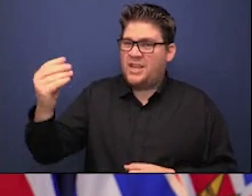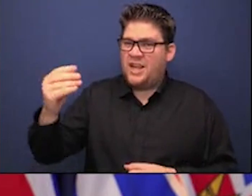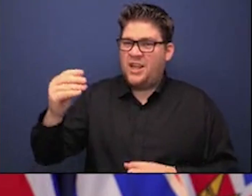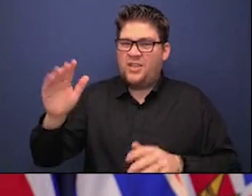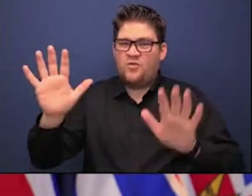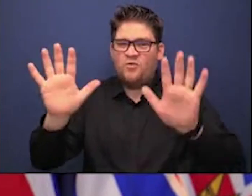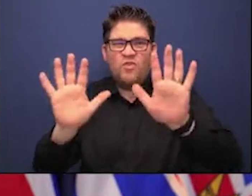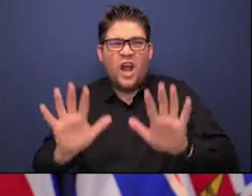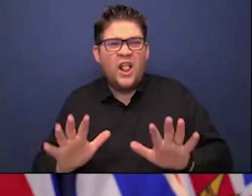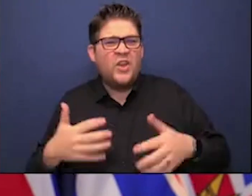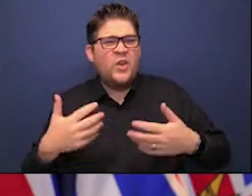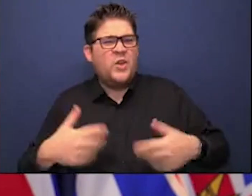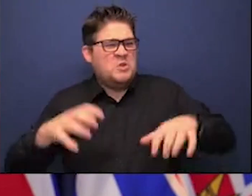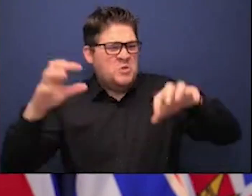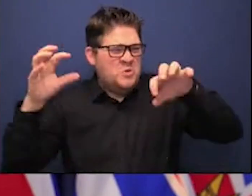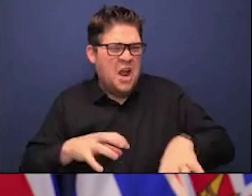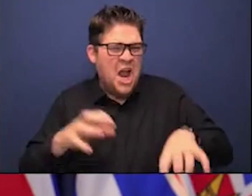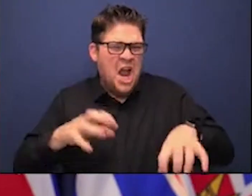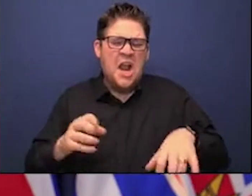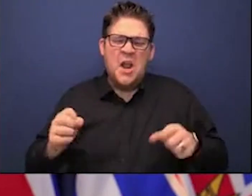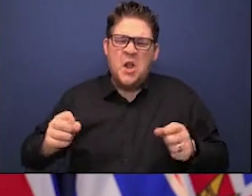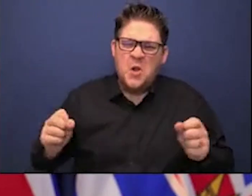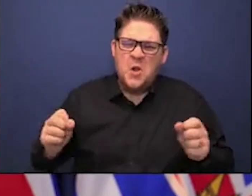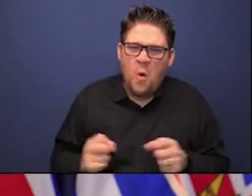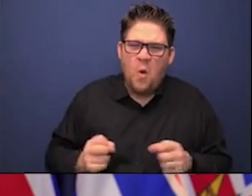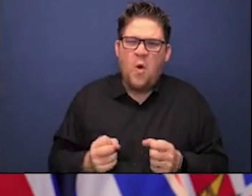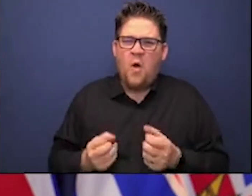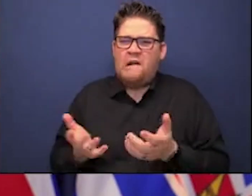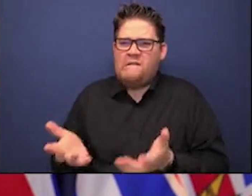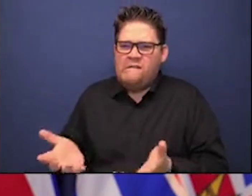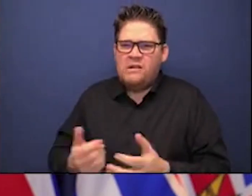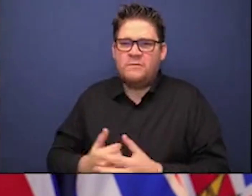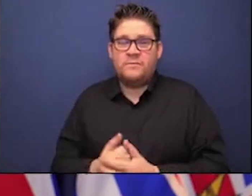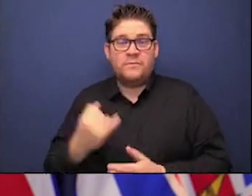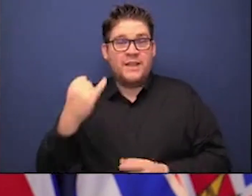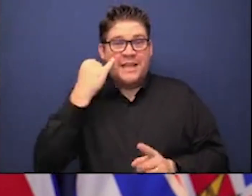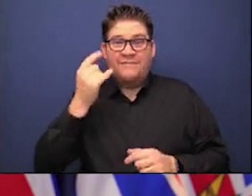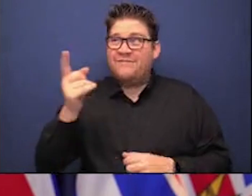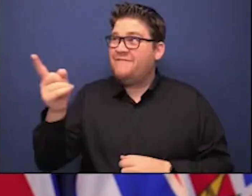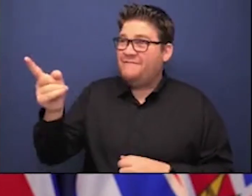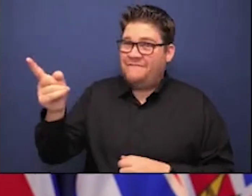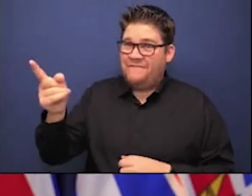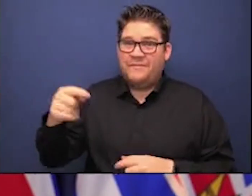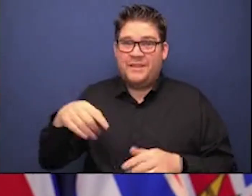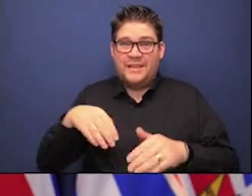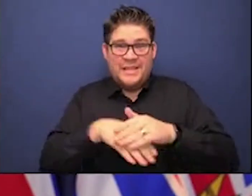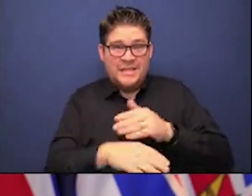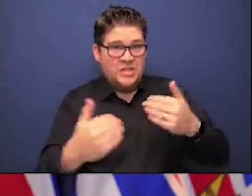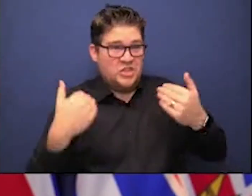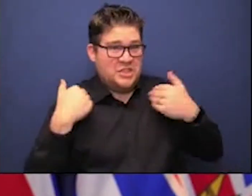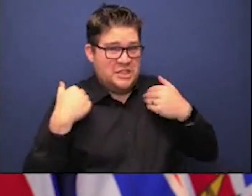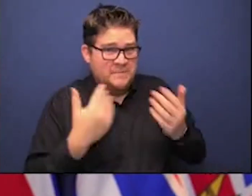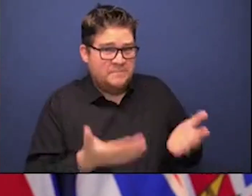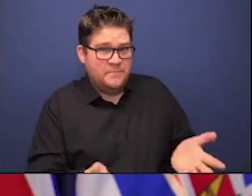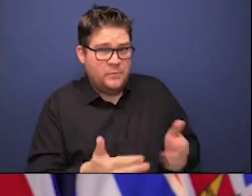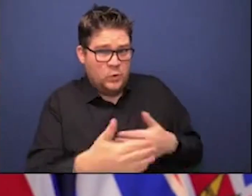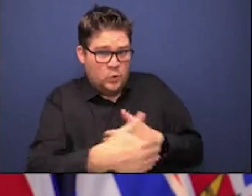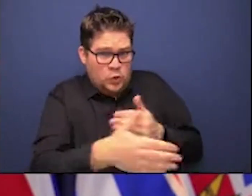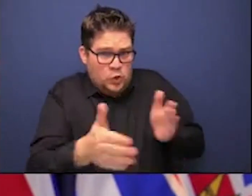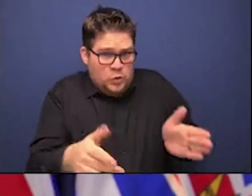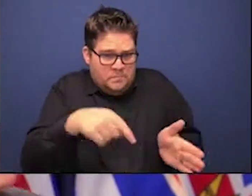possible. And if you can still do PE inside the gym, would kids now have to start wearing masks? Do you want to take that one?